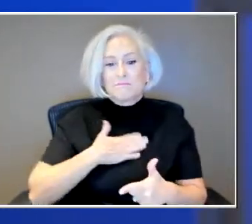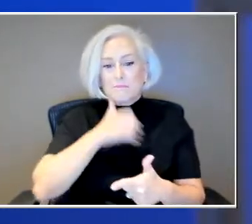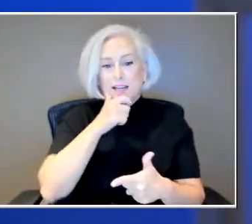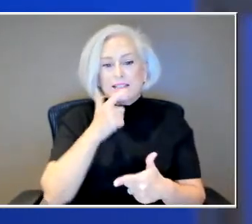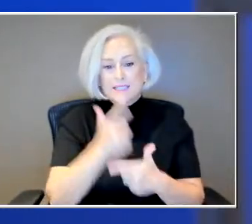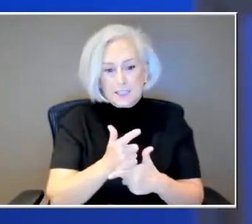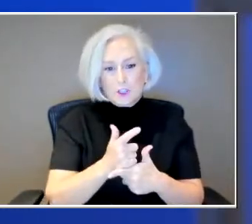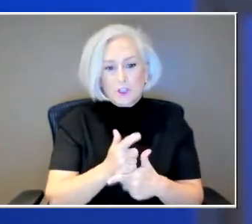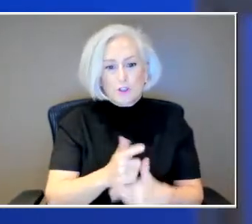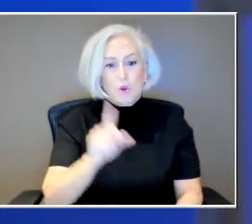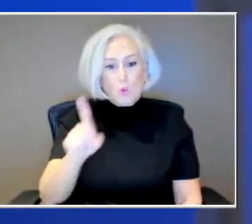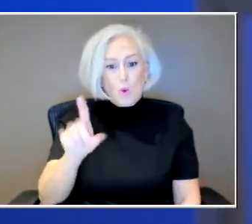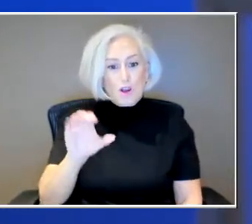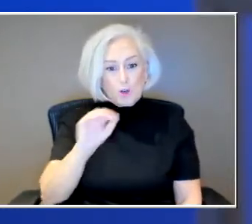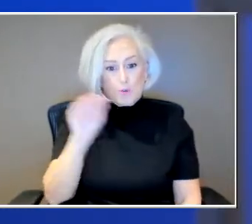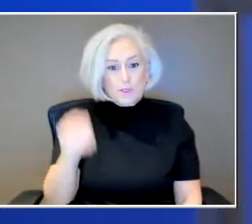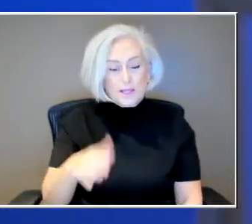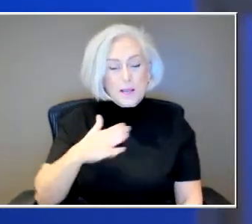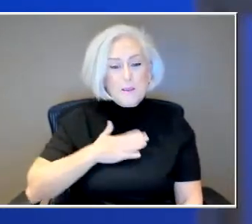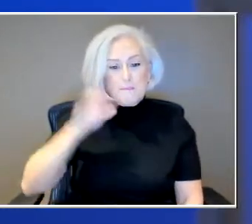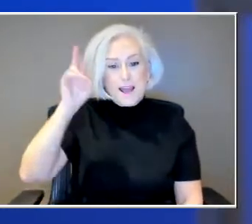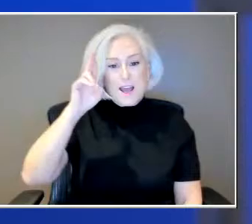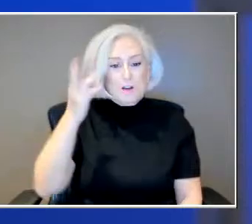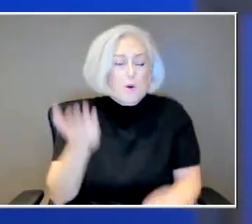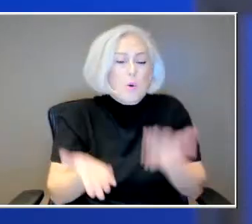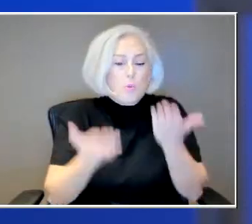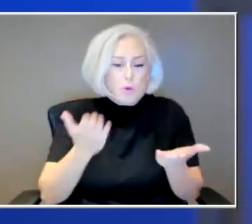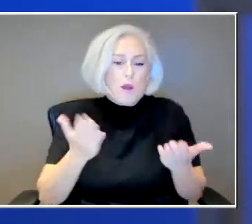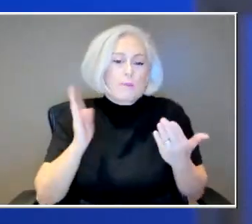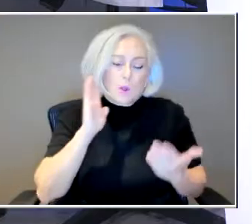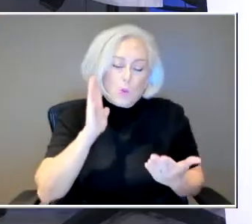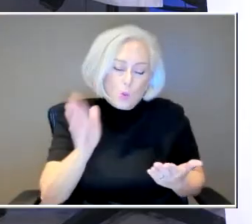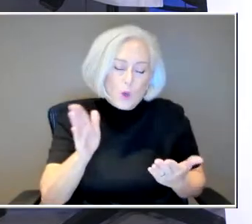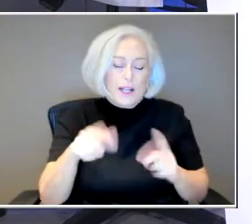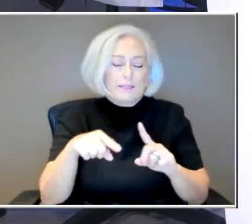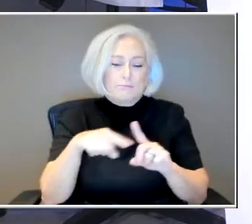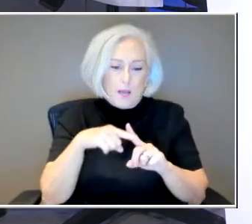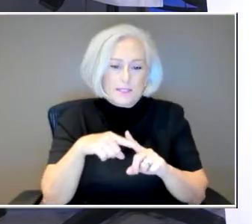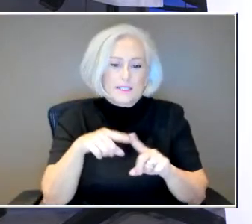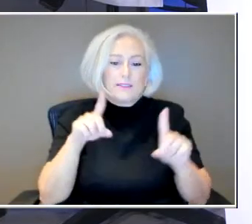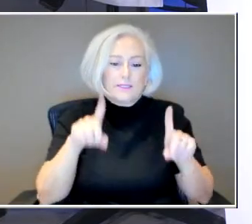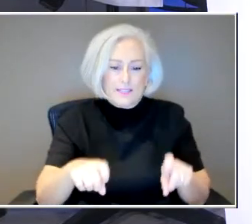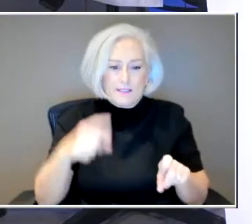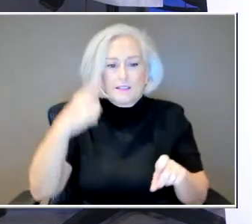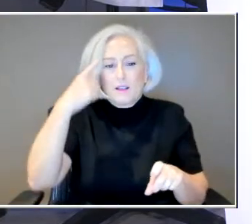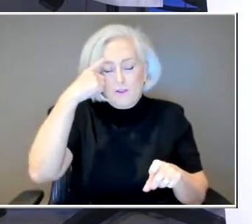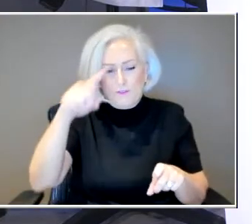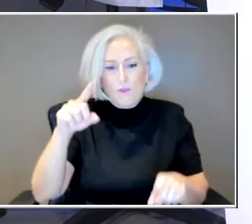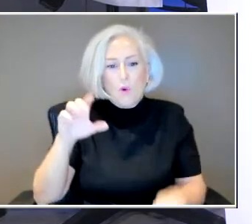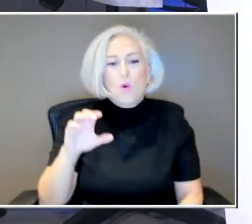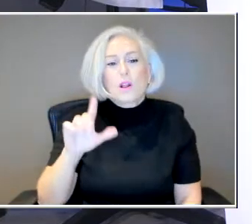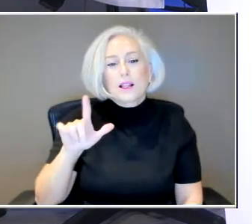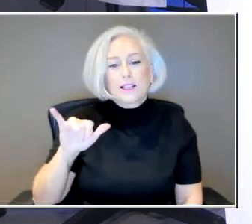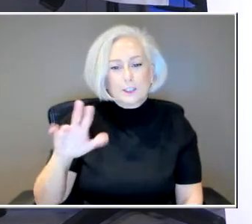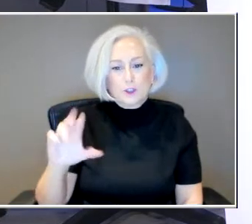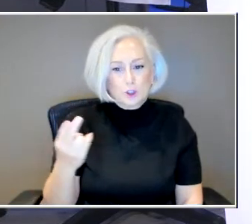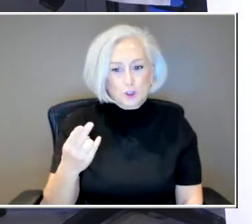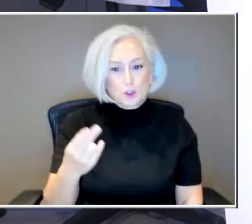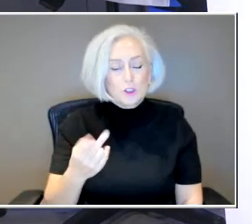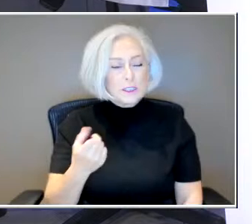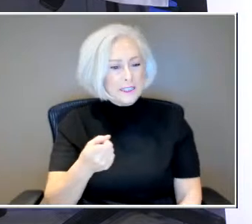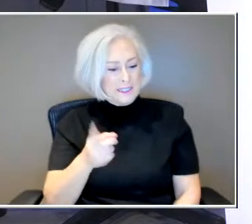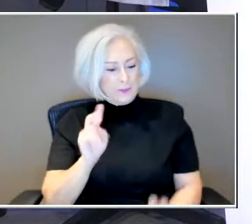sure that my uncle also then probably would have tested positive as well. We touched on it a little bit in your story, but what was that like, watching that